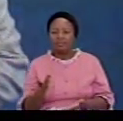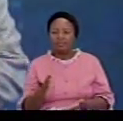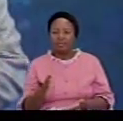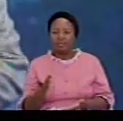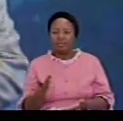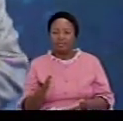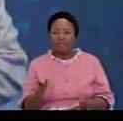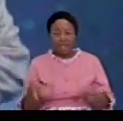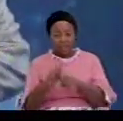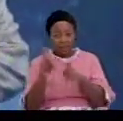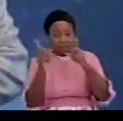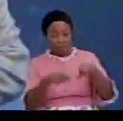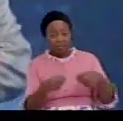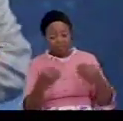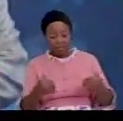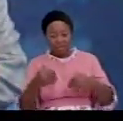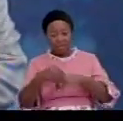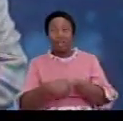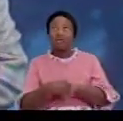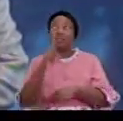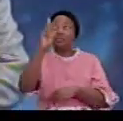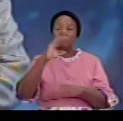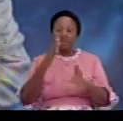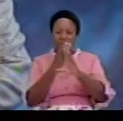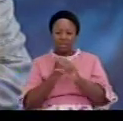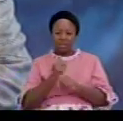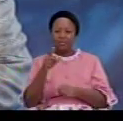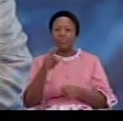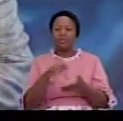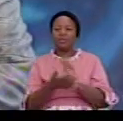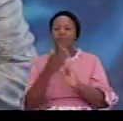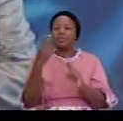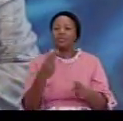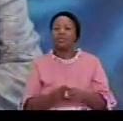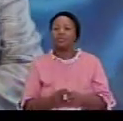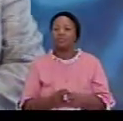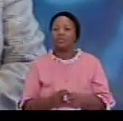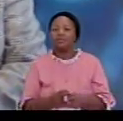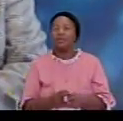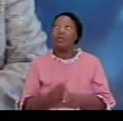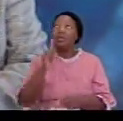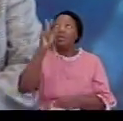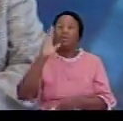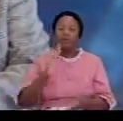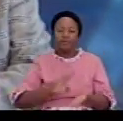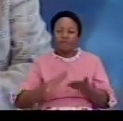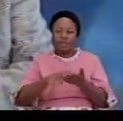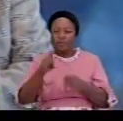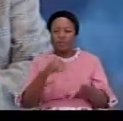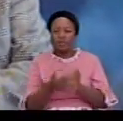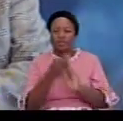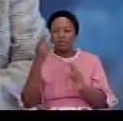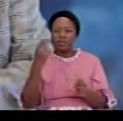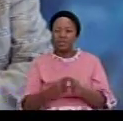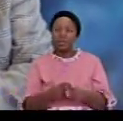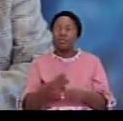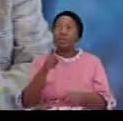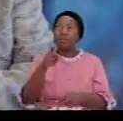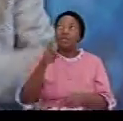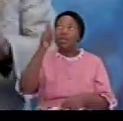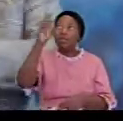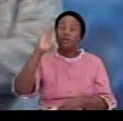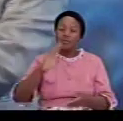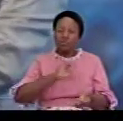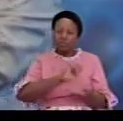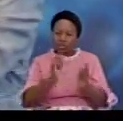As you come tonight, he will receive you. He will forgive you. He will change your